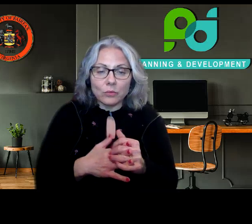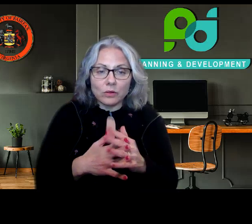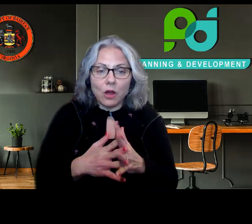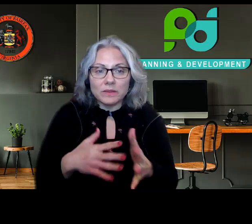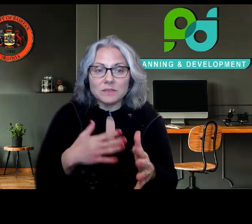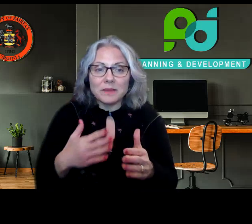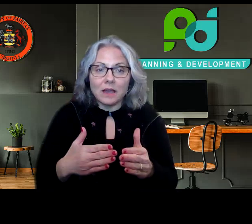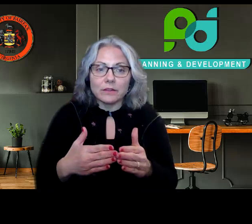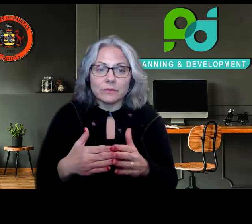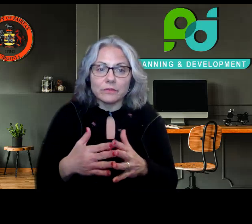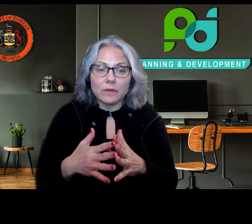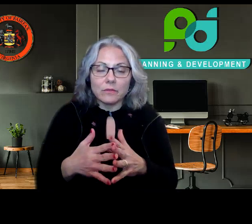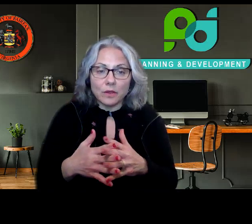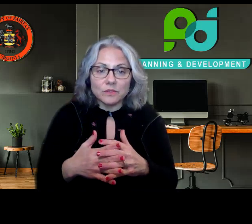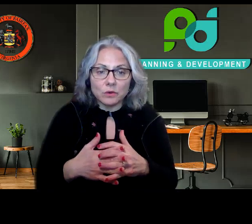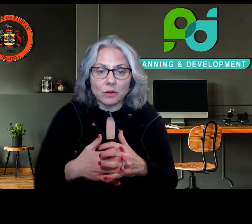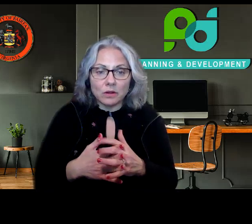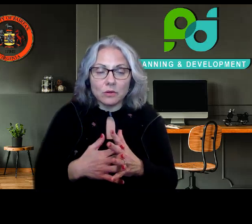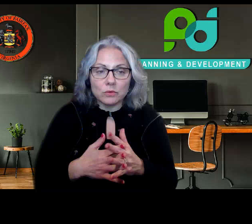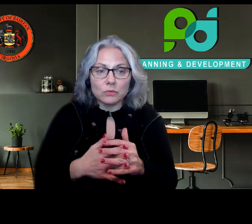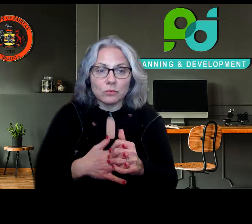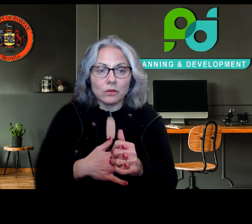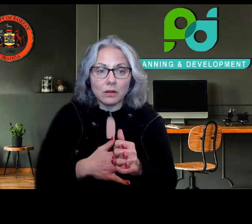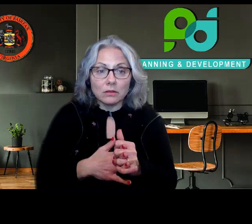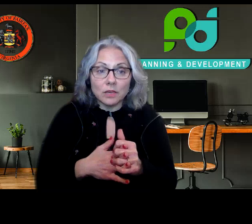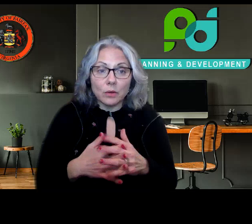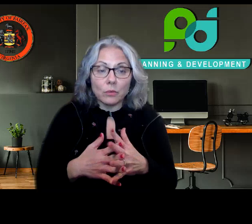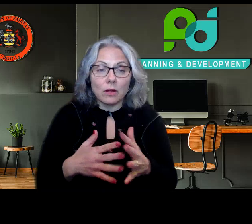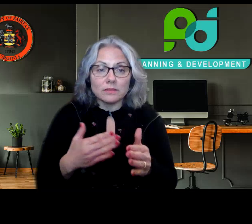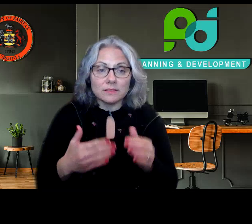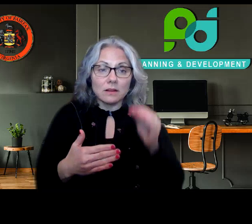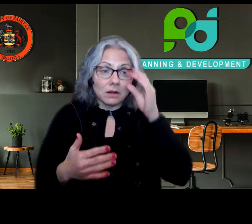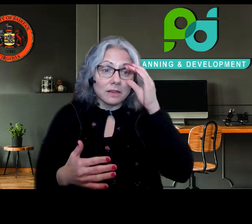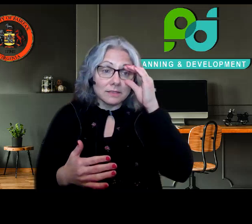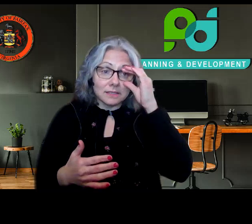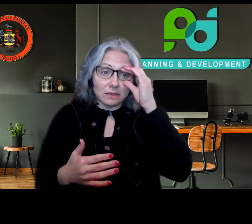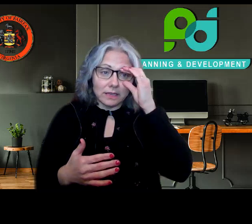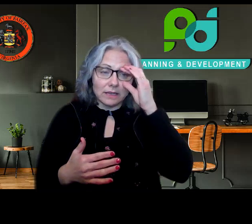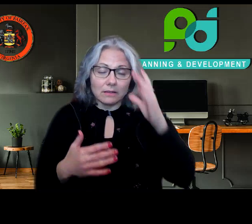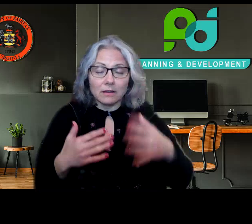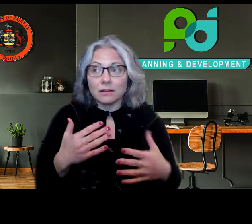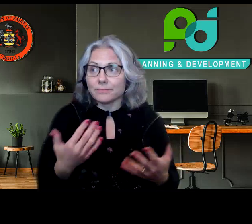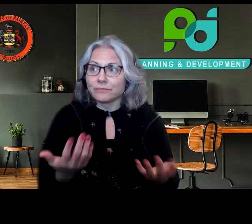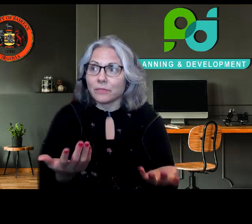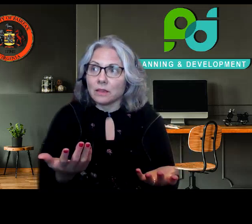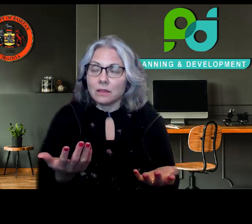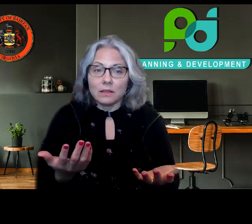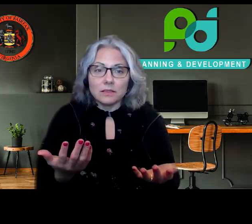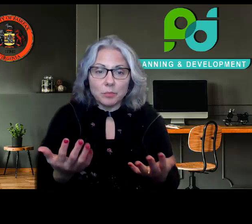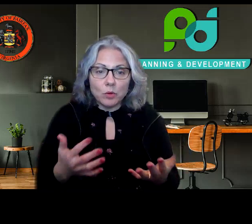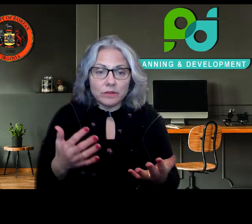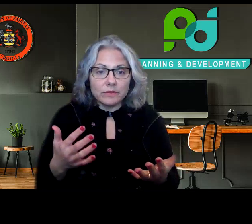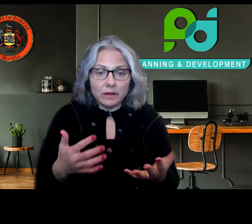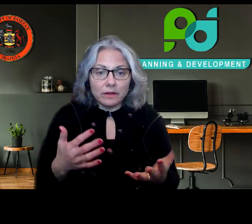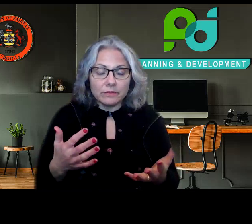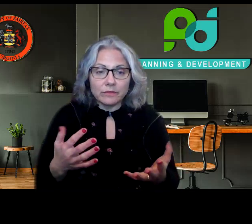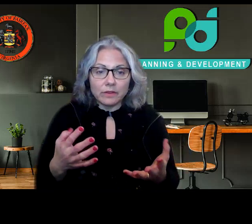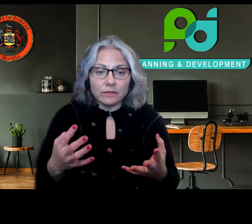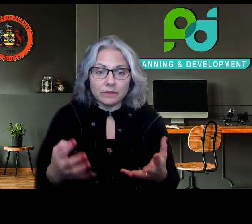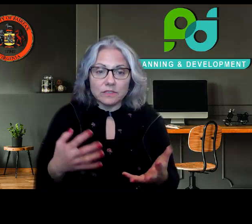there will always be kind of folks who aren't necessarily